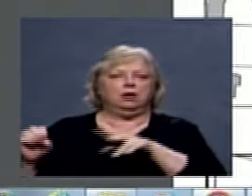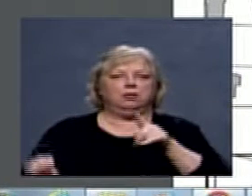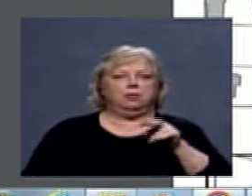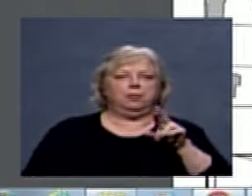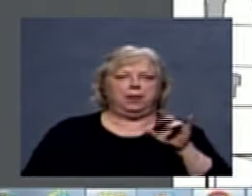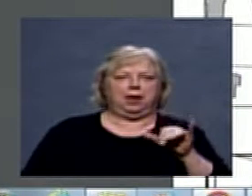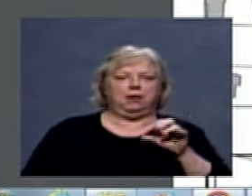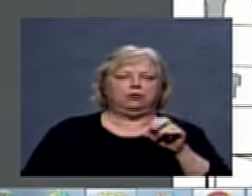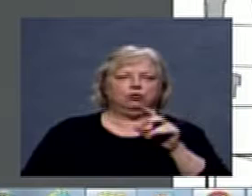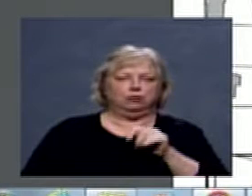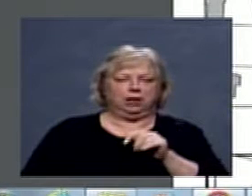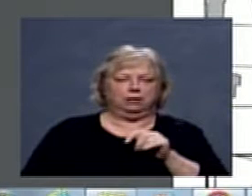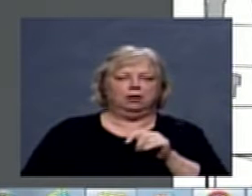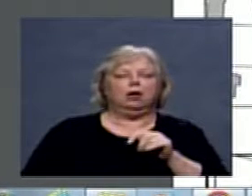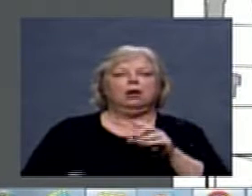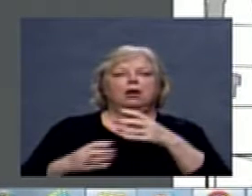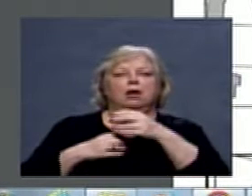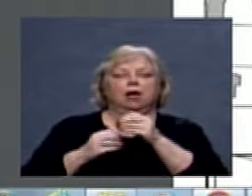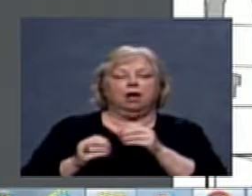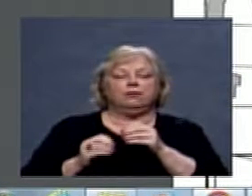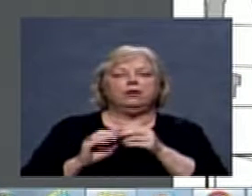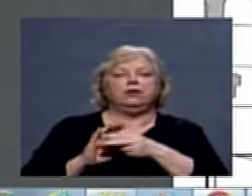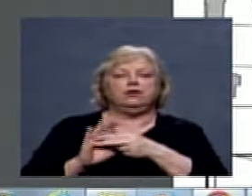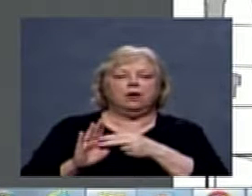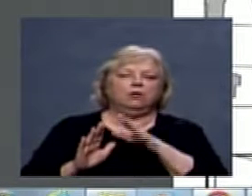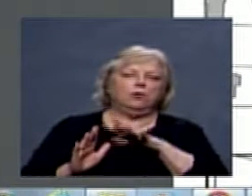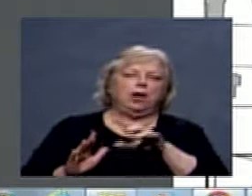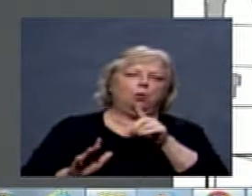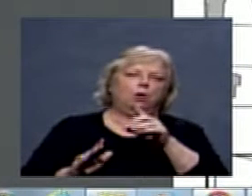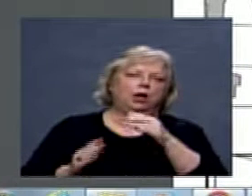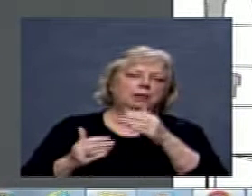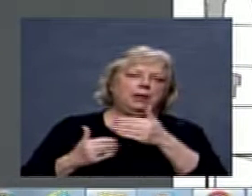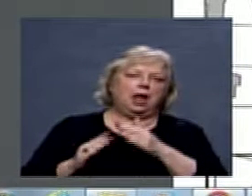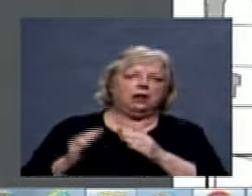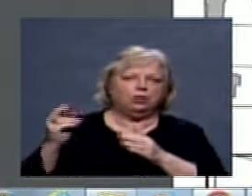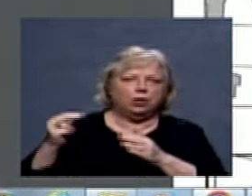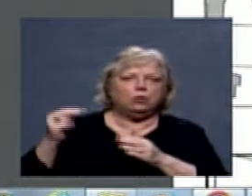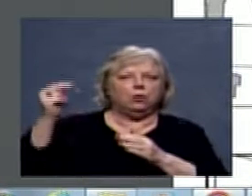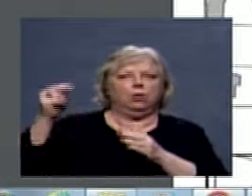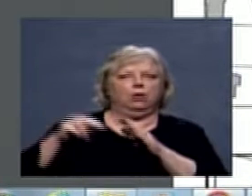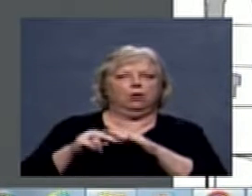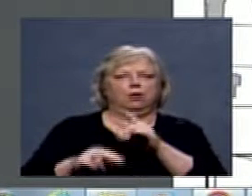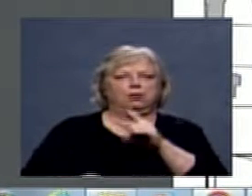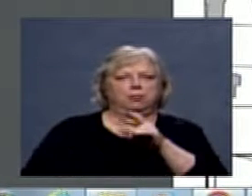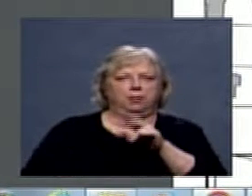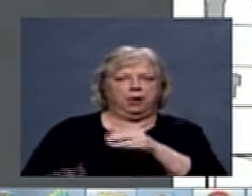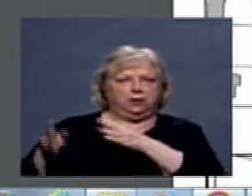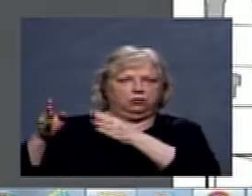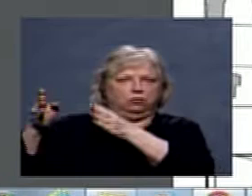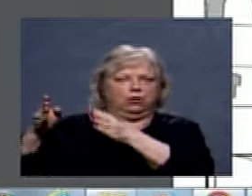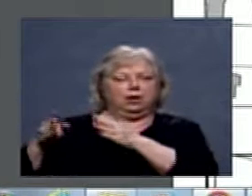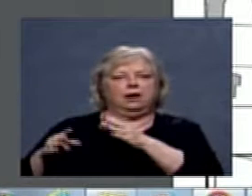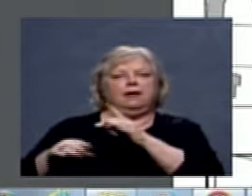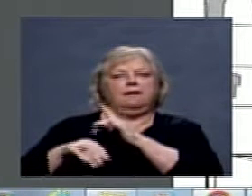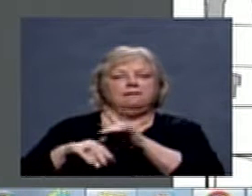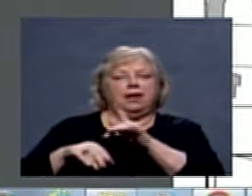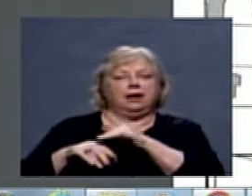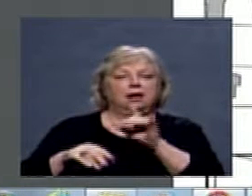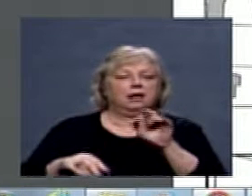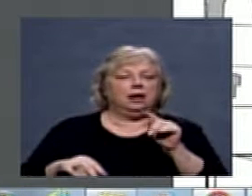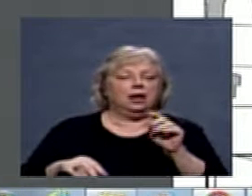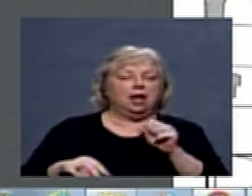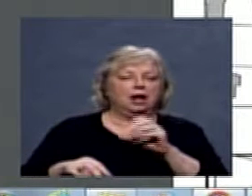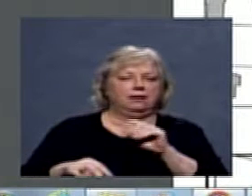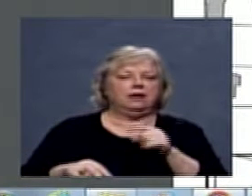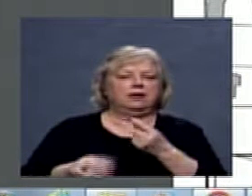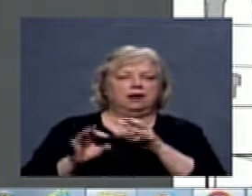subject property. Office zone property is located approximately 1 block to the north along Perry Street. Vacant lots and single-family residences are